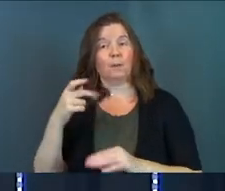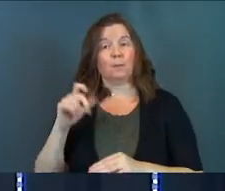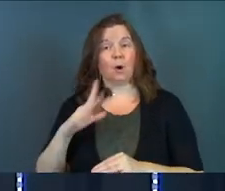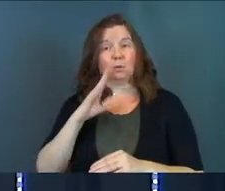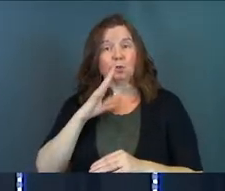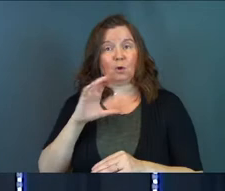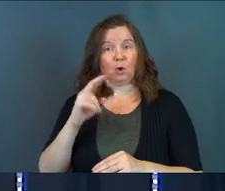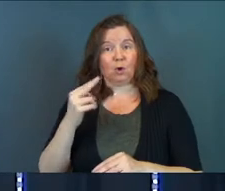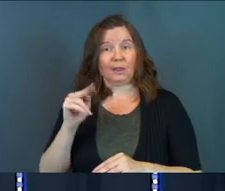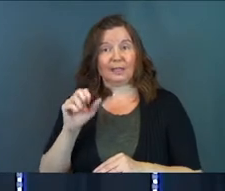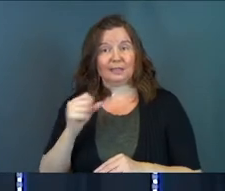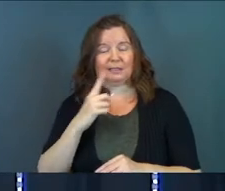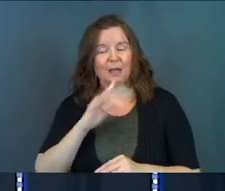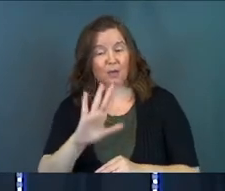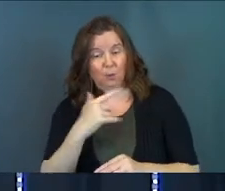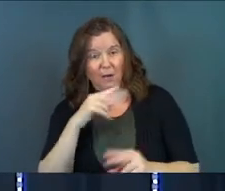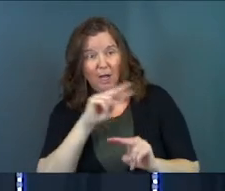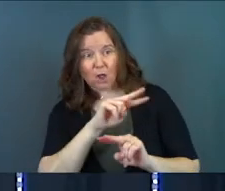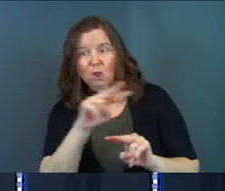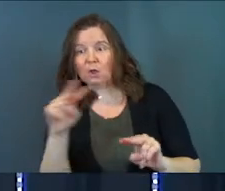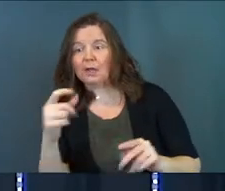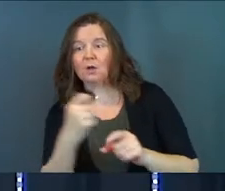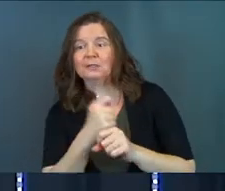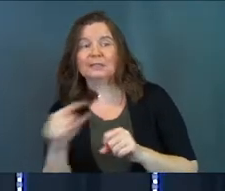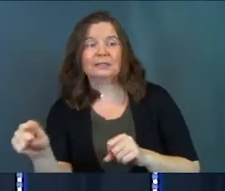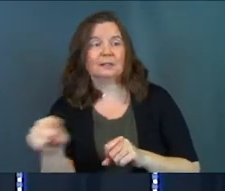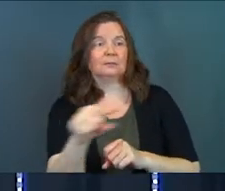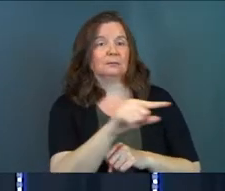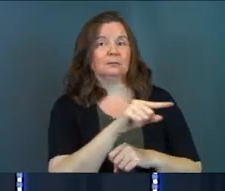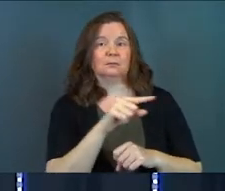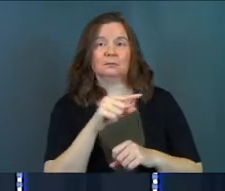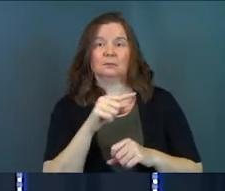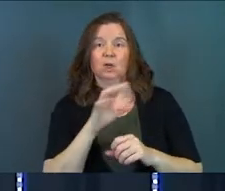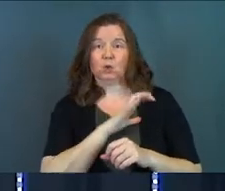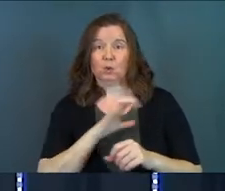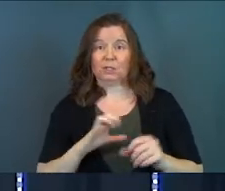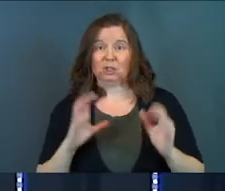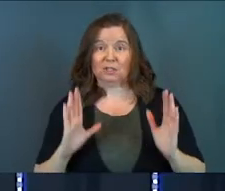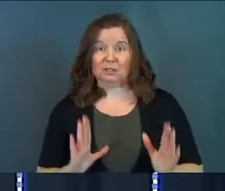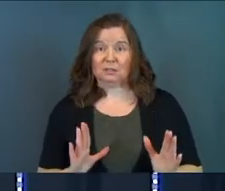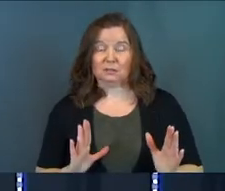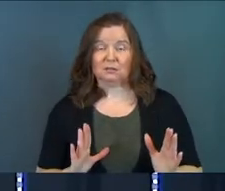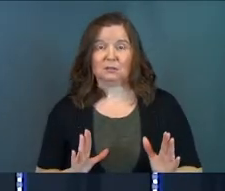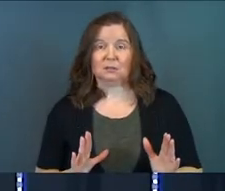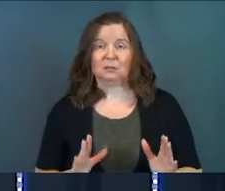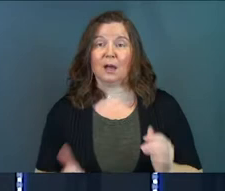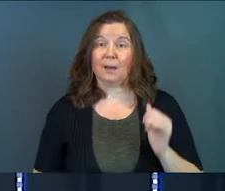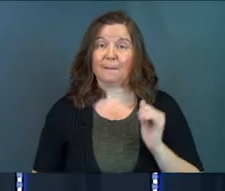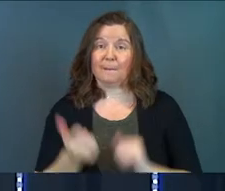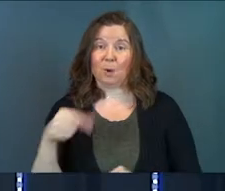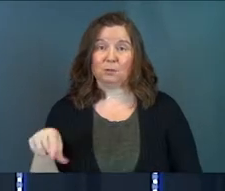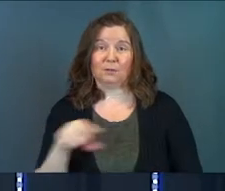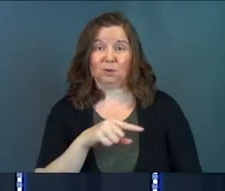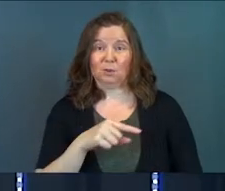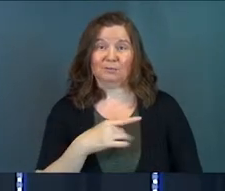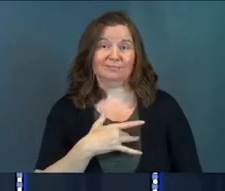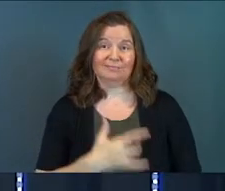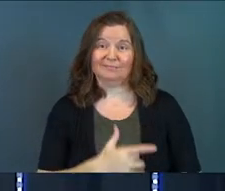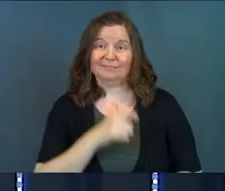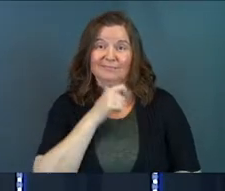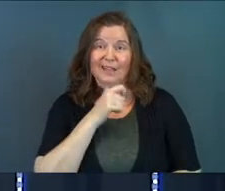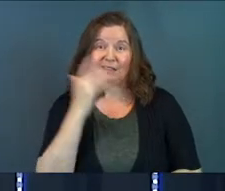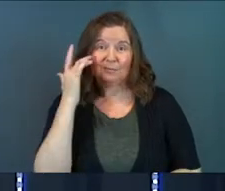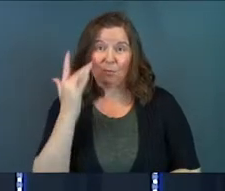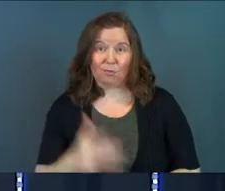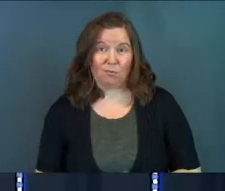is talking to the Corinthians, and he's like, when I look out statistically across Christians, most of you weren't